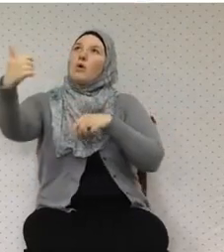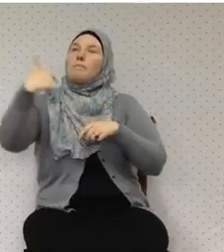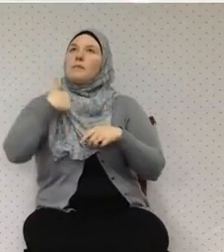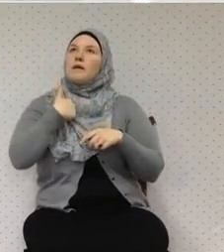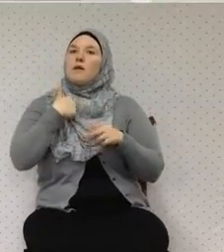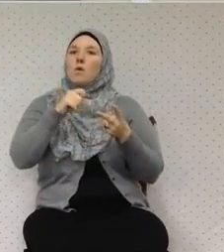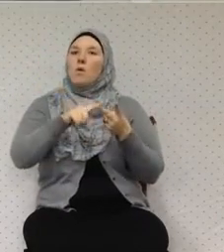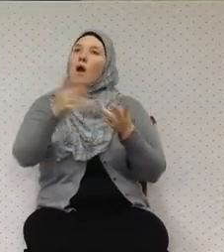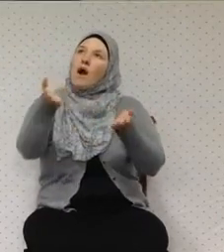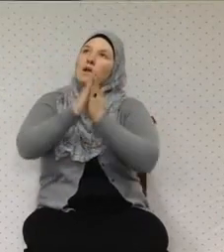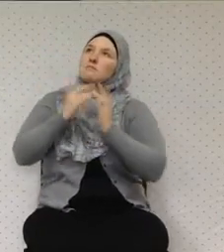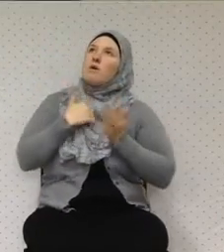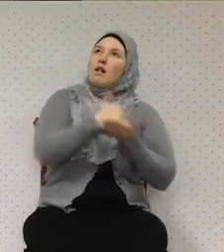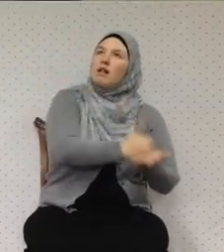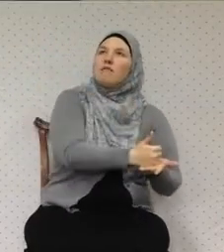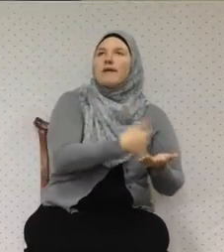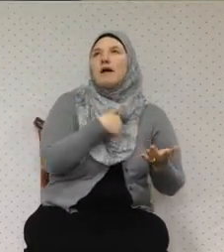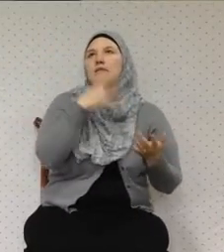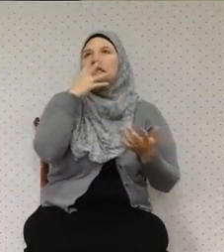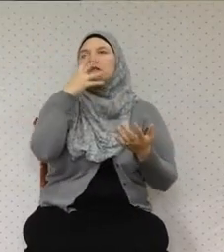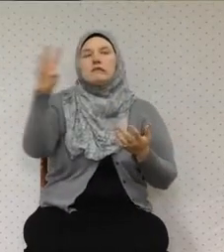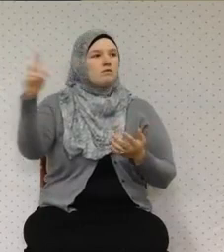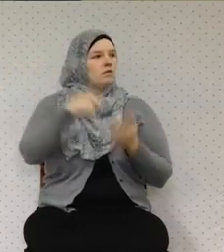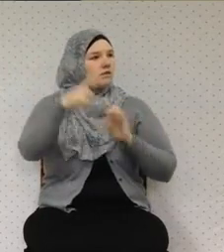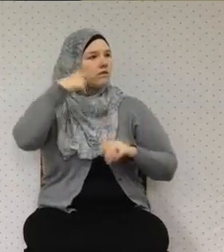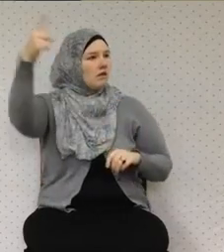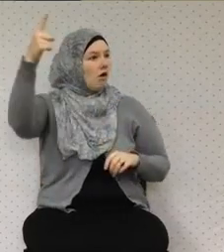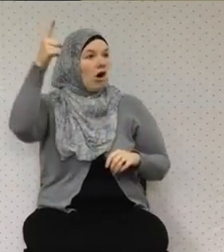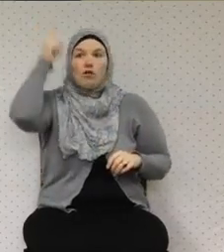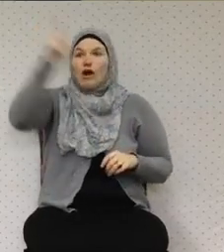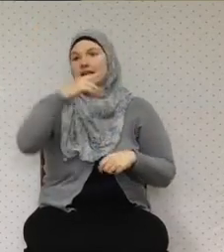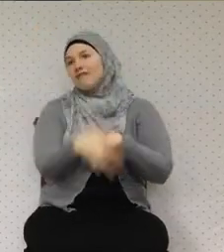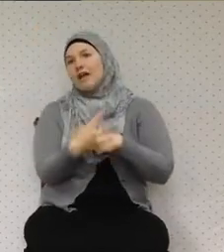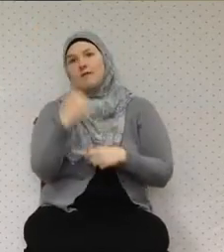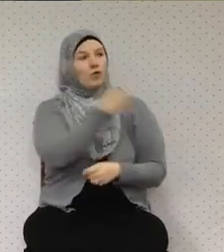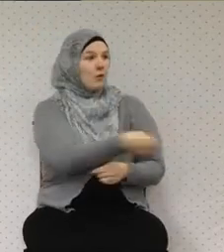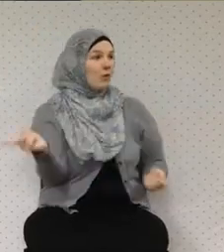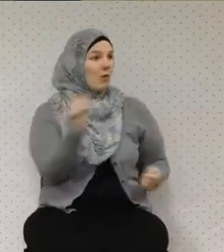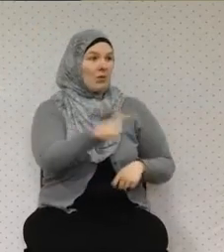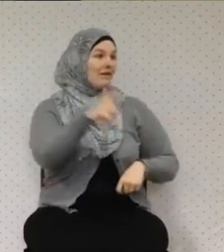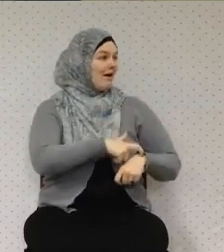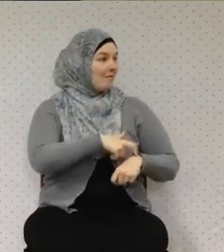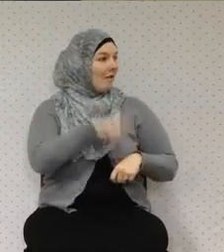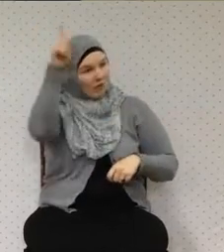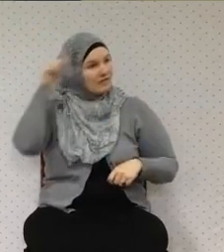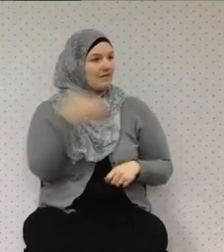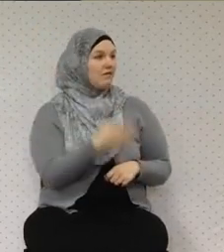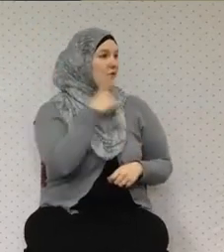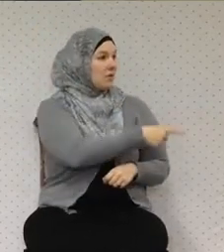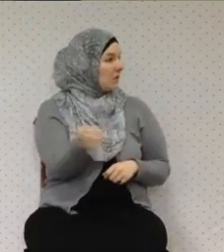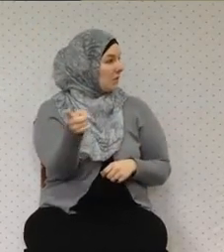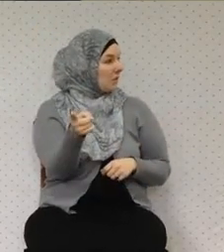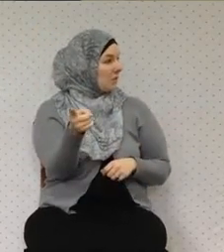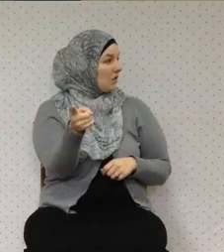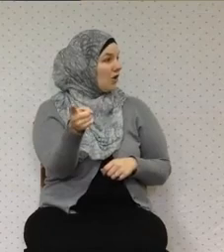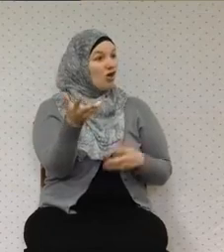is in your life? It is a choice. Allah is available. If you want Him, He is there.